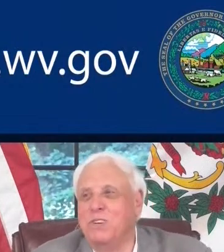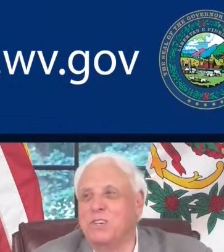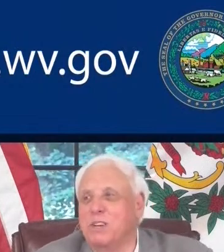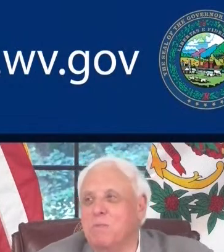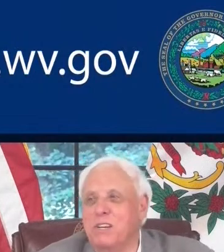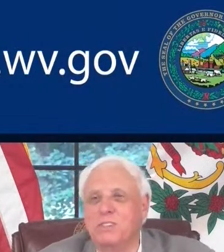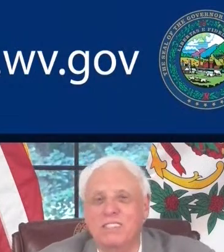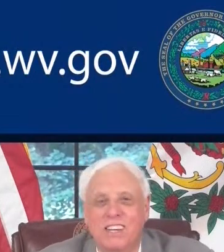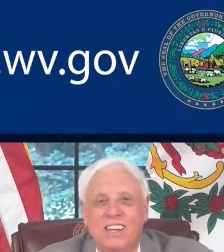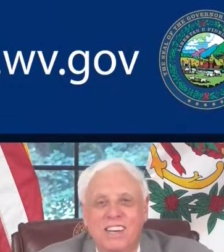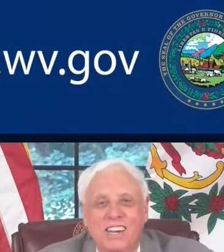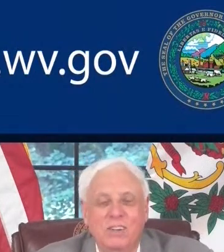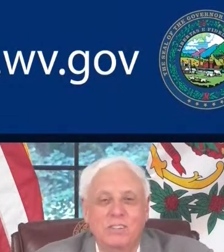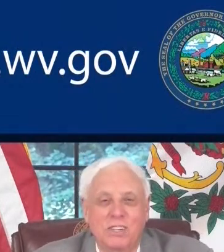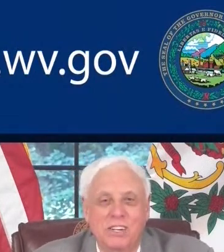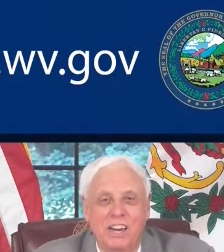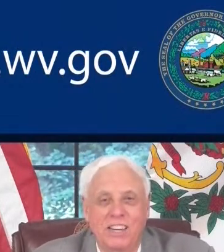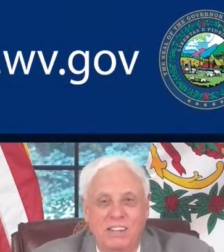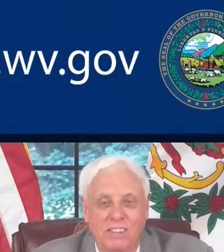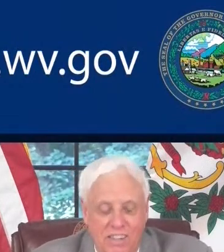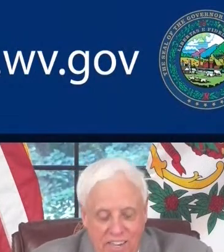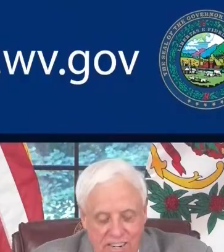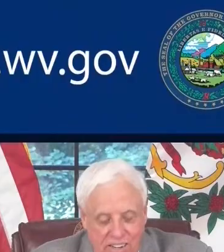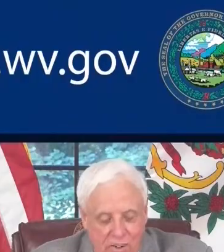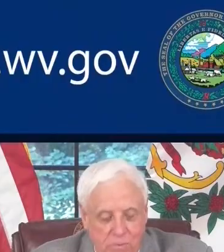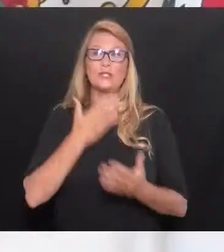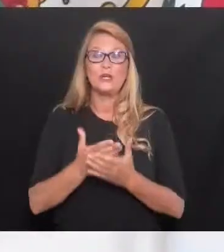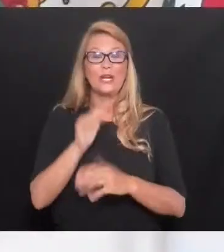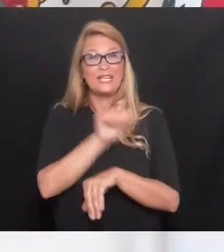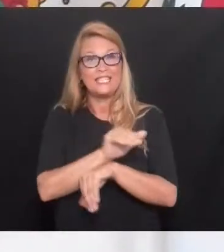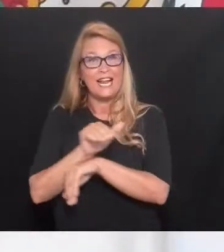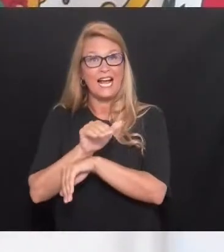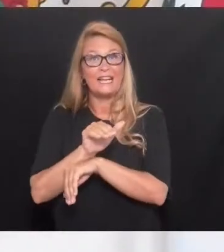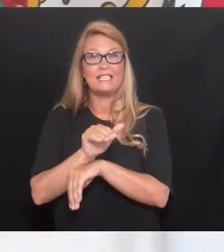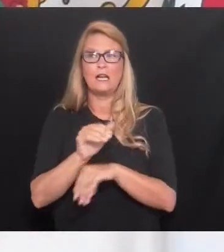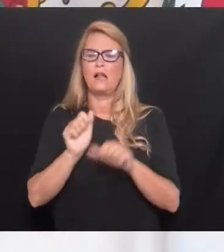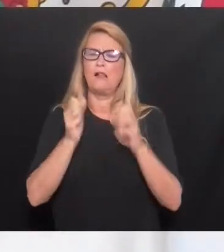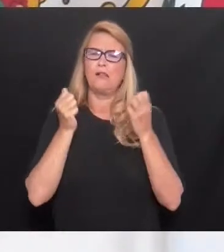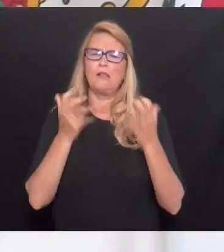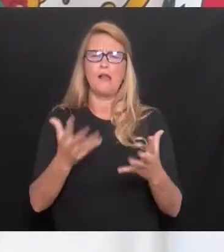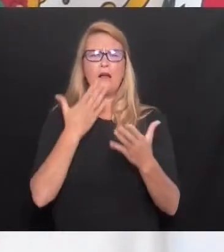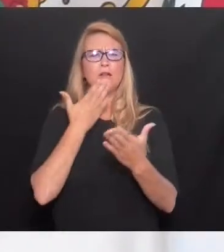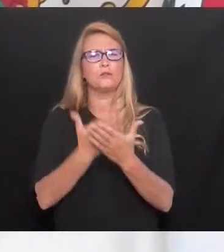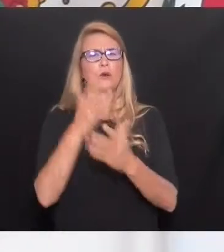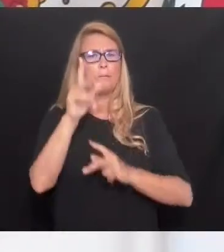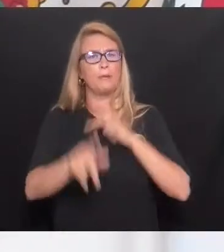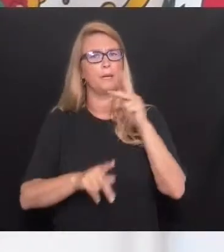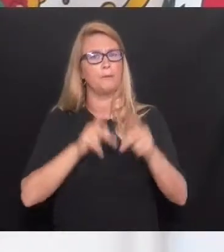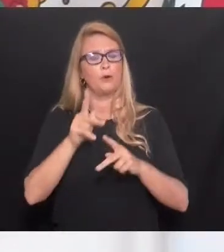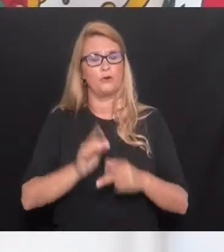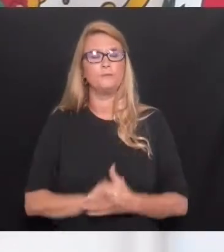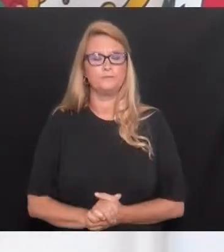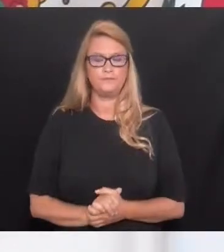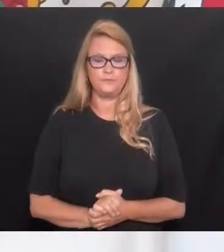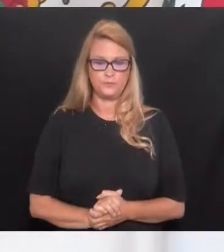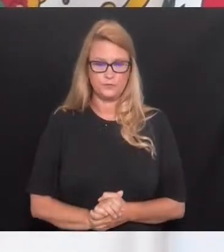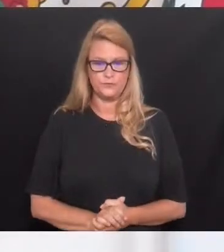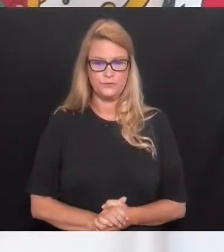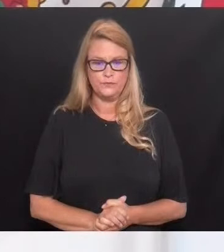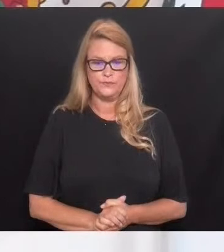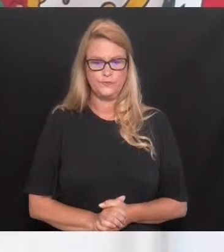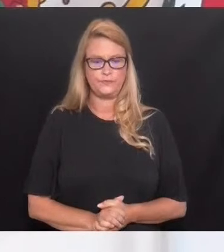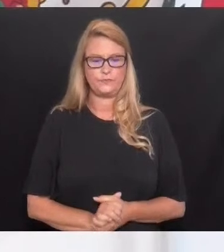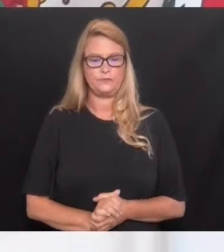made me feel good. But it was a good night, and great bunch of people, and I just love being with them. But